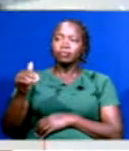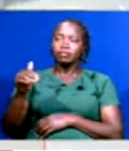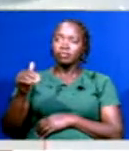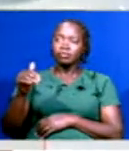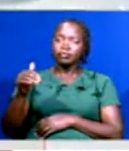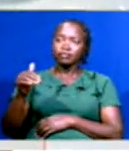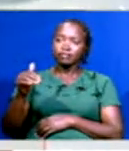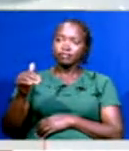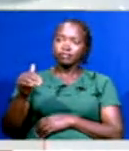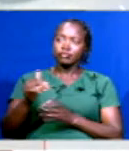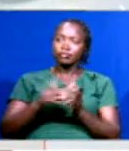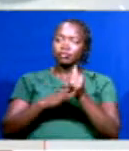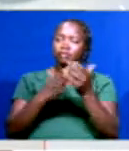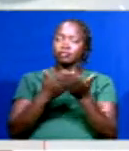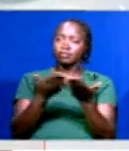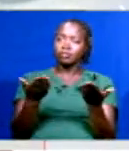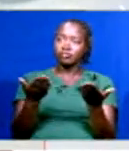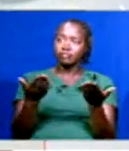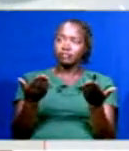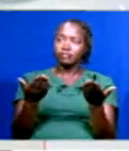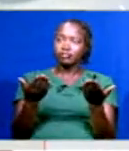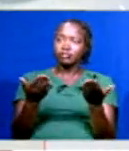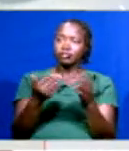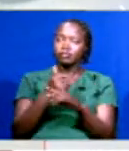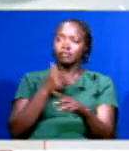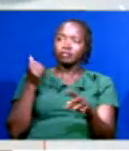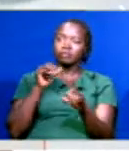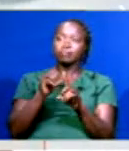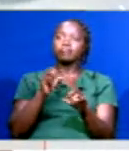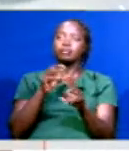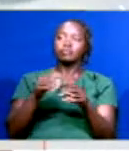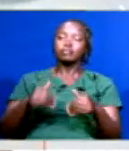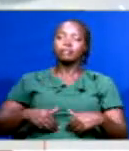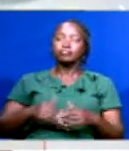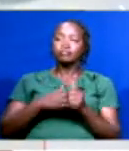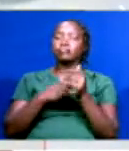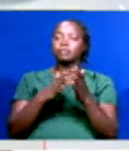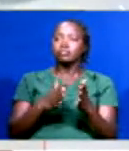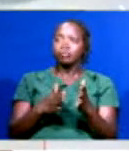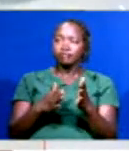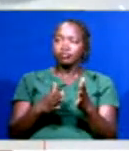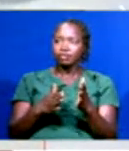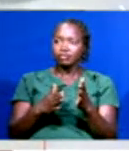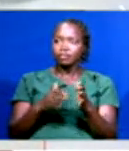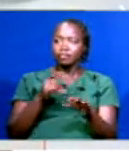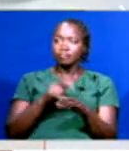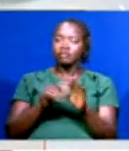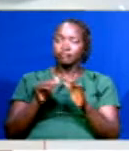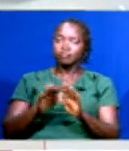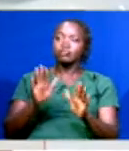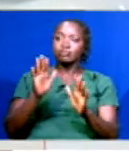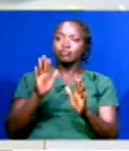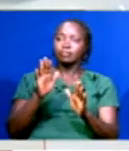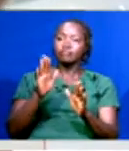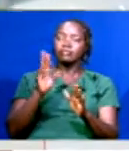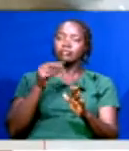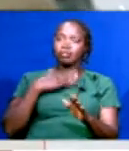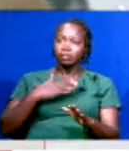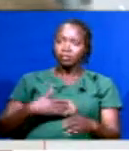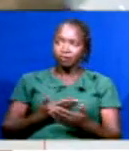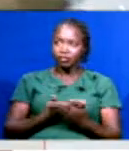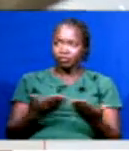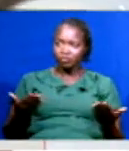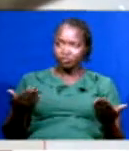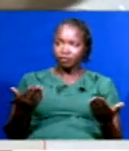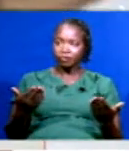the leader who was there refused to mentor young leaders. So by the time he was leaving, there was nobody. Sasa ndio